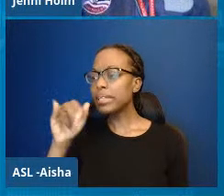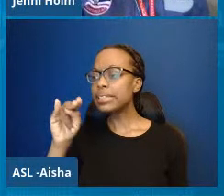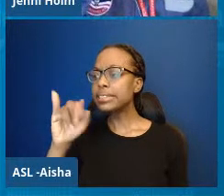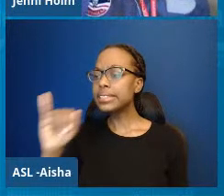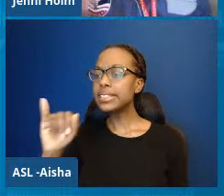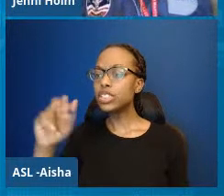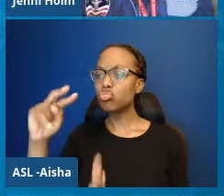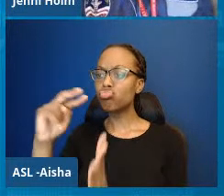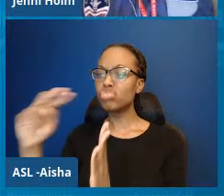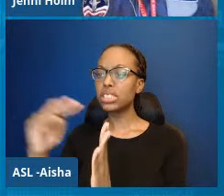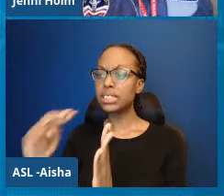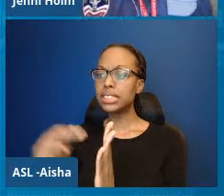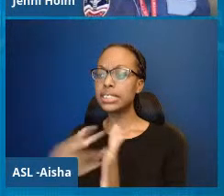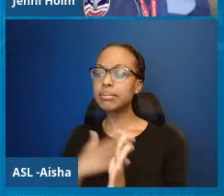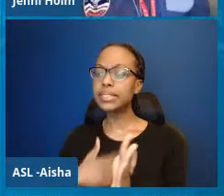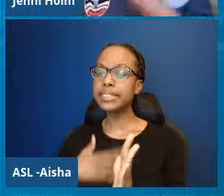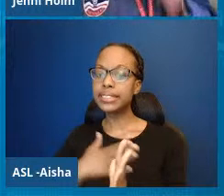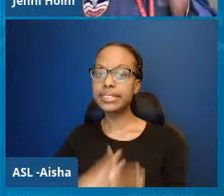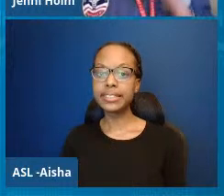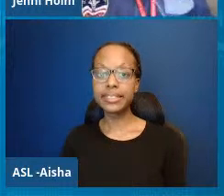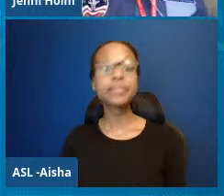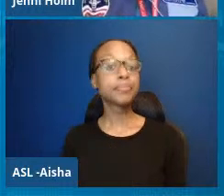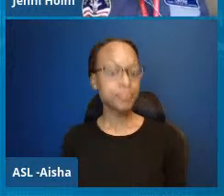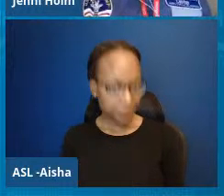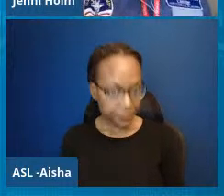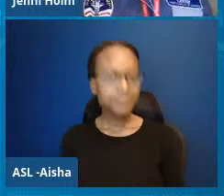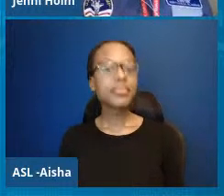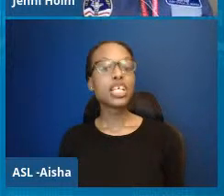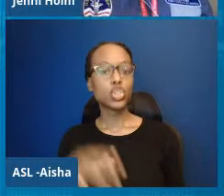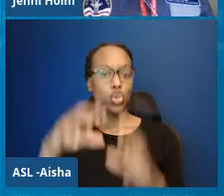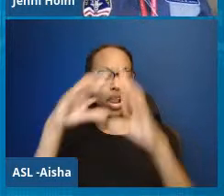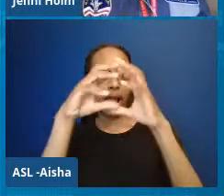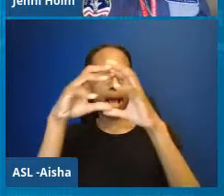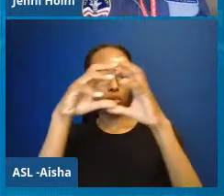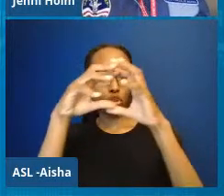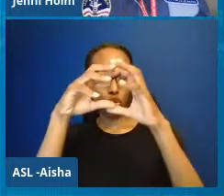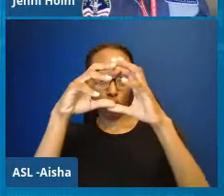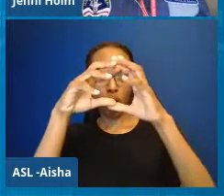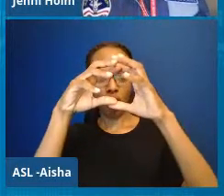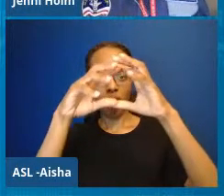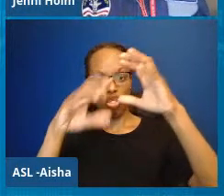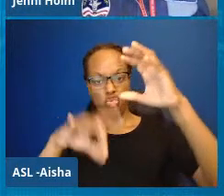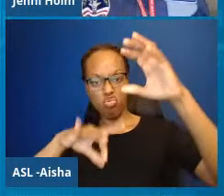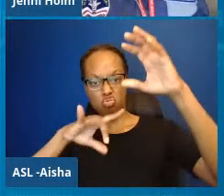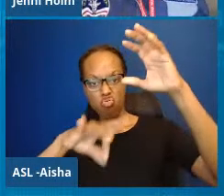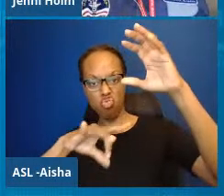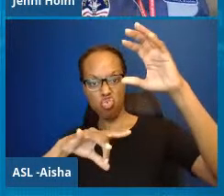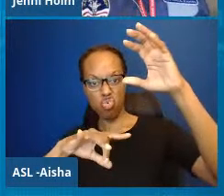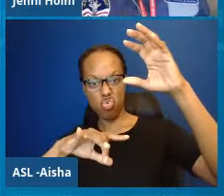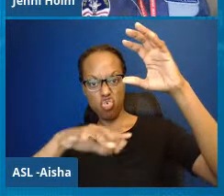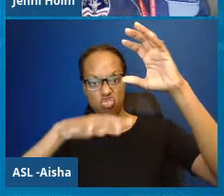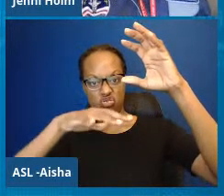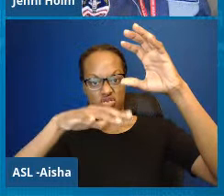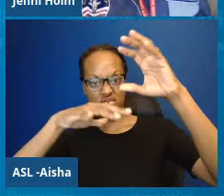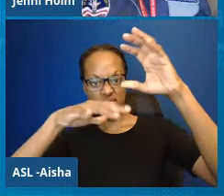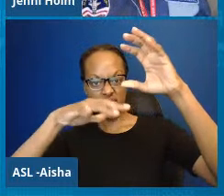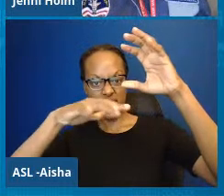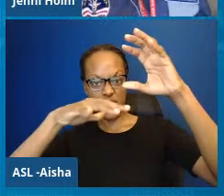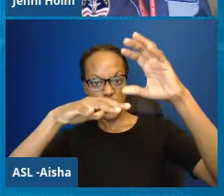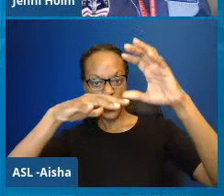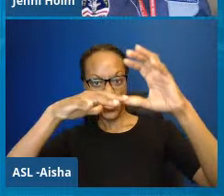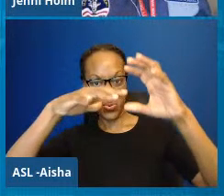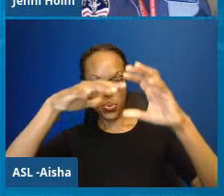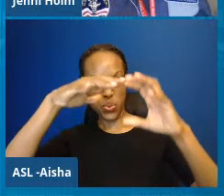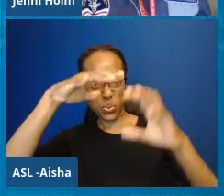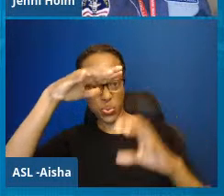us as your capsule rubs against Earth's atmosphere? Sure. As your capsule rubs against Earth's atmosphere, a lot of heat is created. You turn